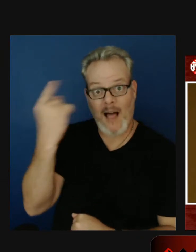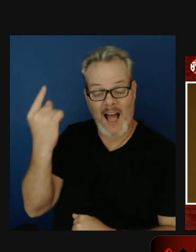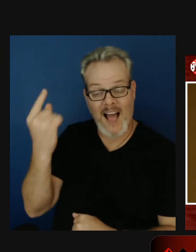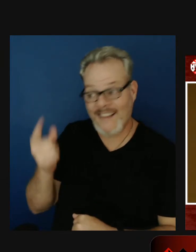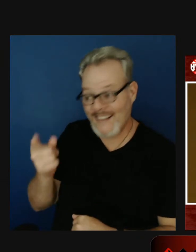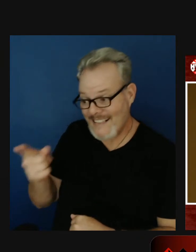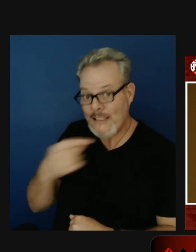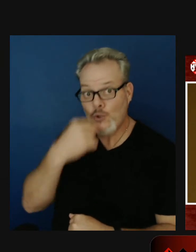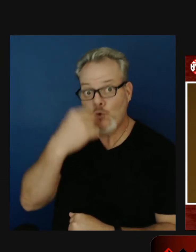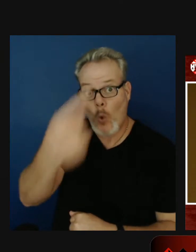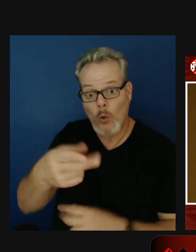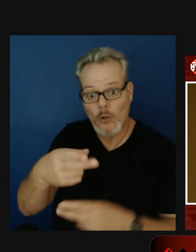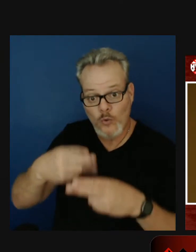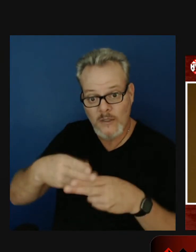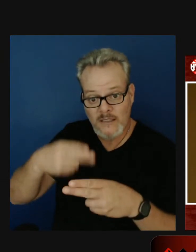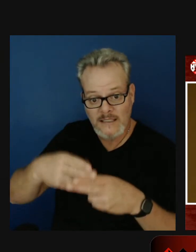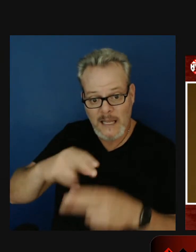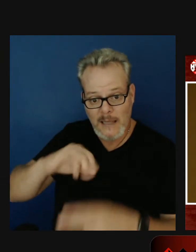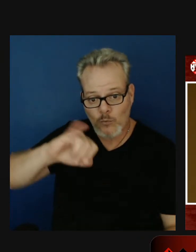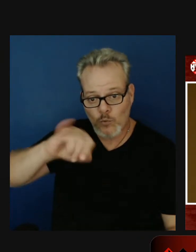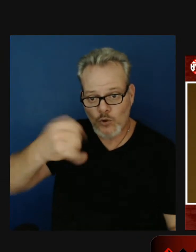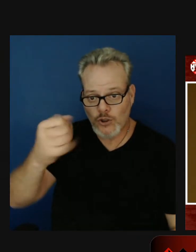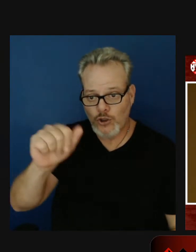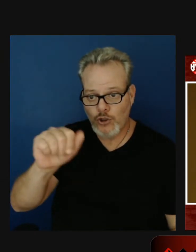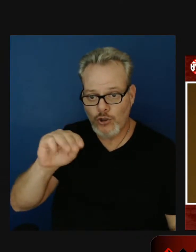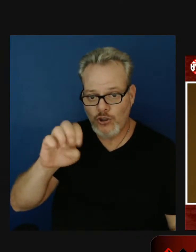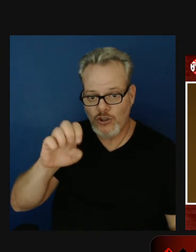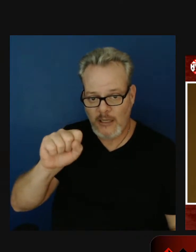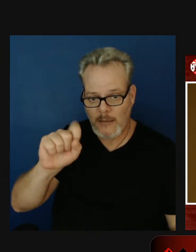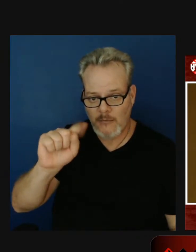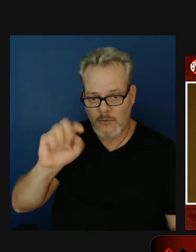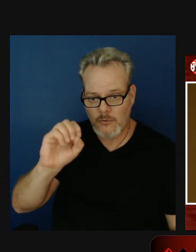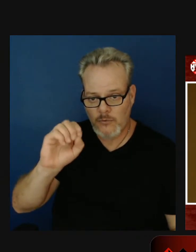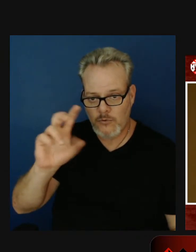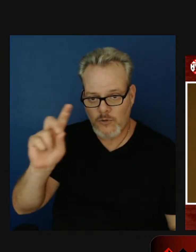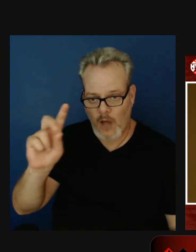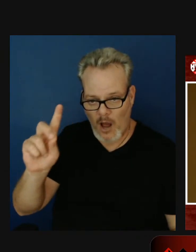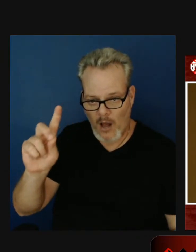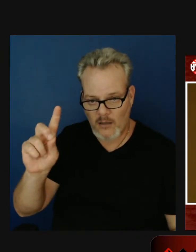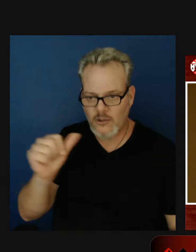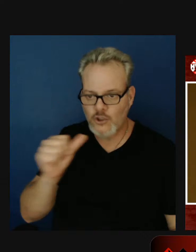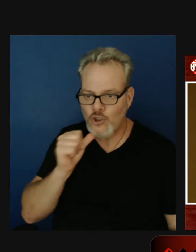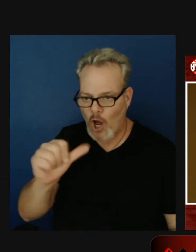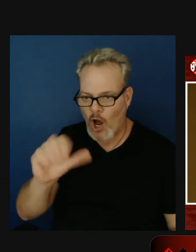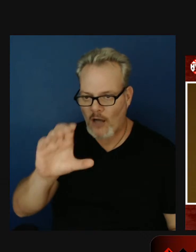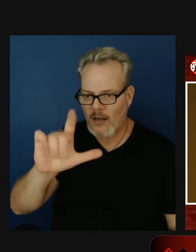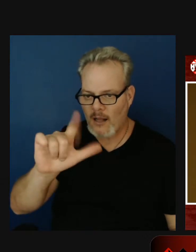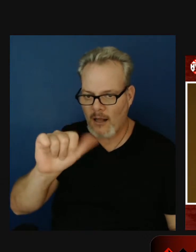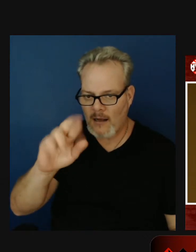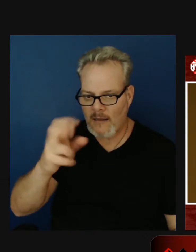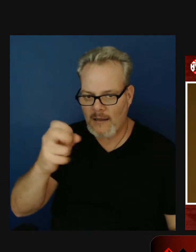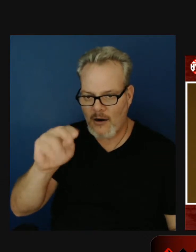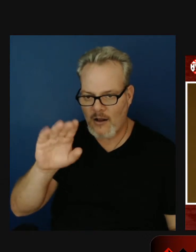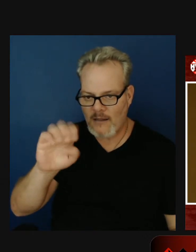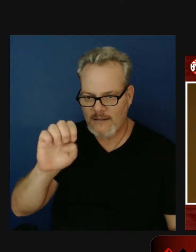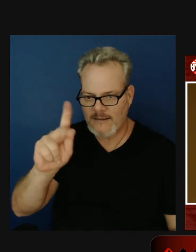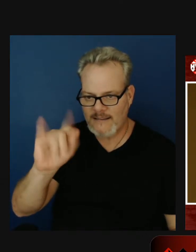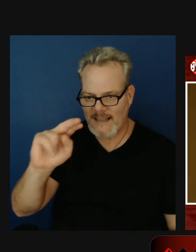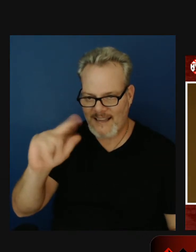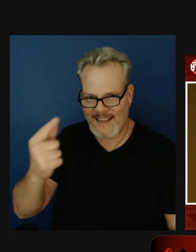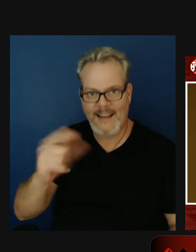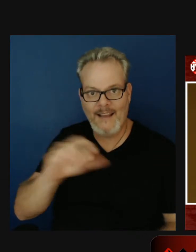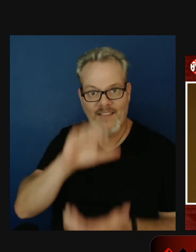his name was James Todd, not, Clarence King. He ended up marrying her. They had 5